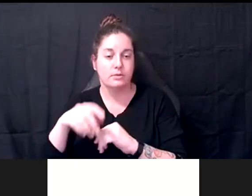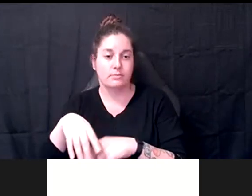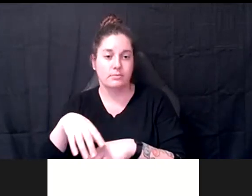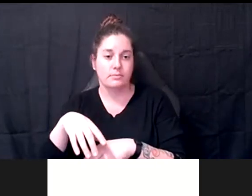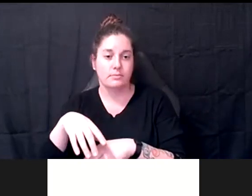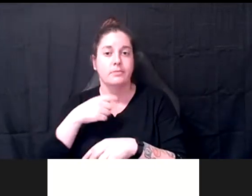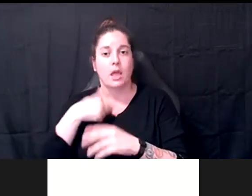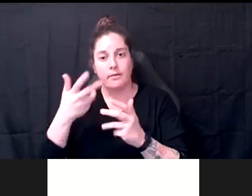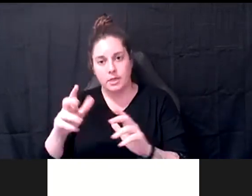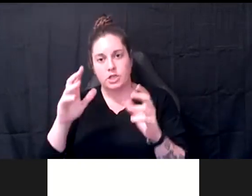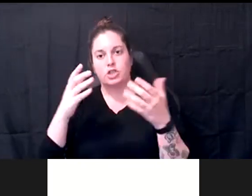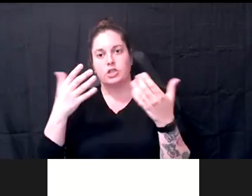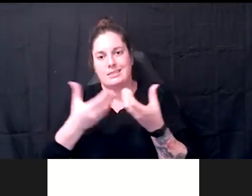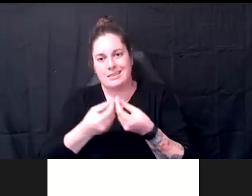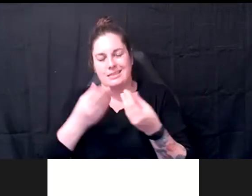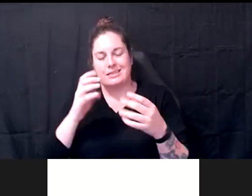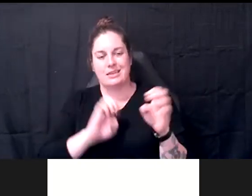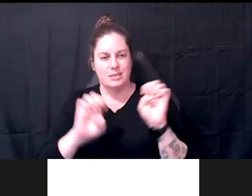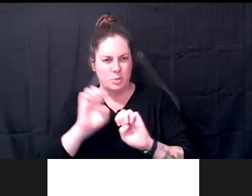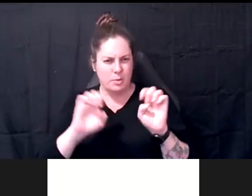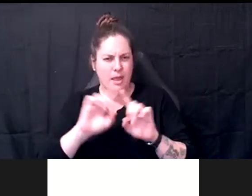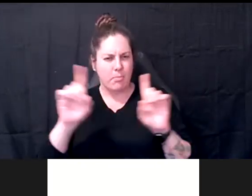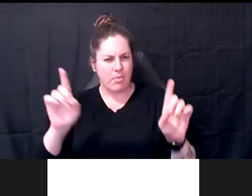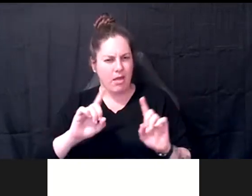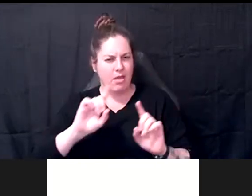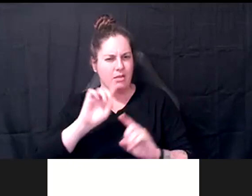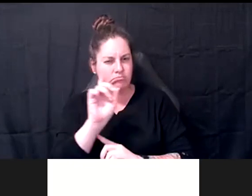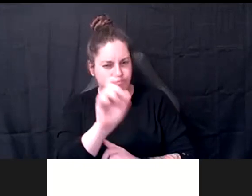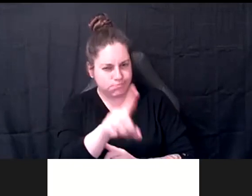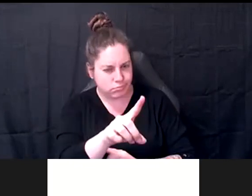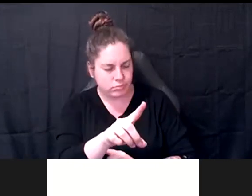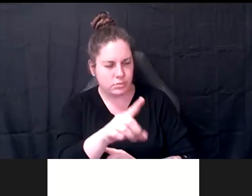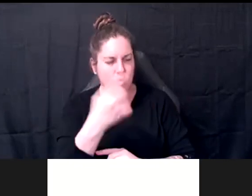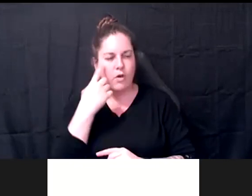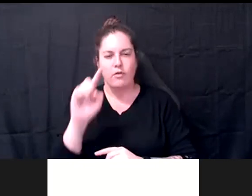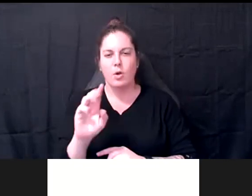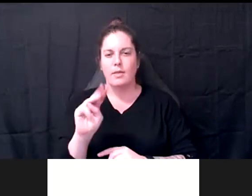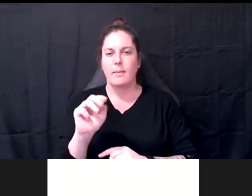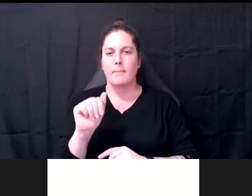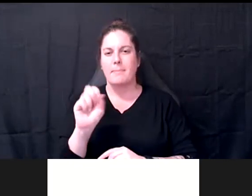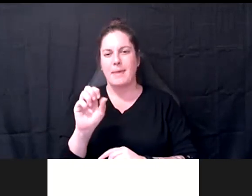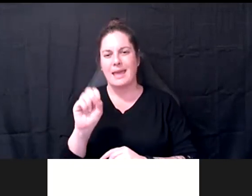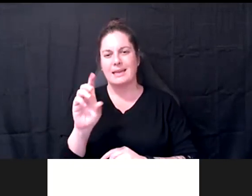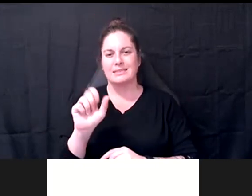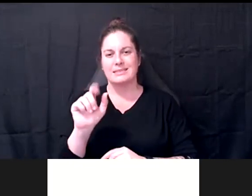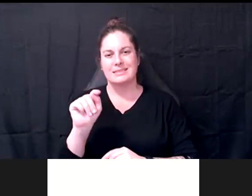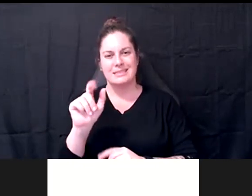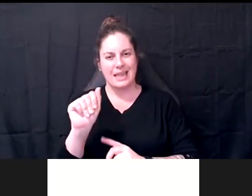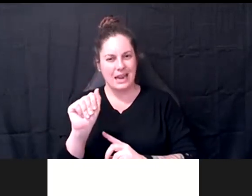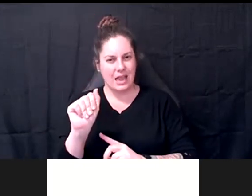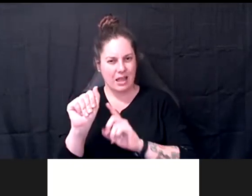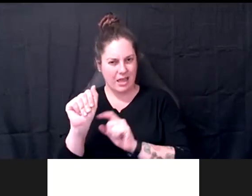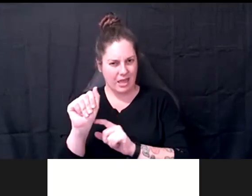assignment already. The only thing I had something to ask you about was for the mass data, what is on